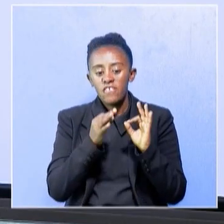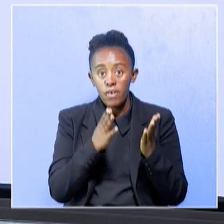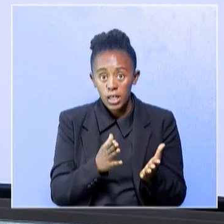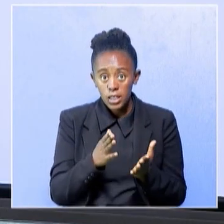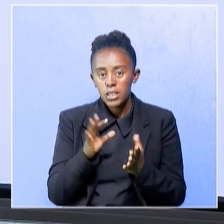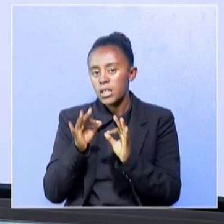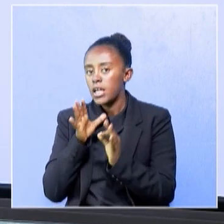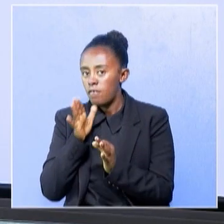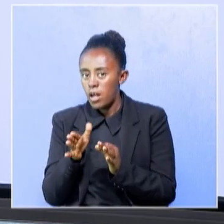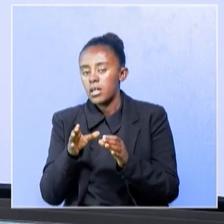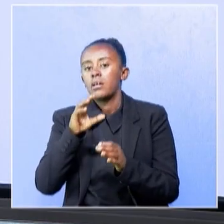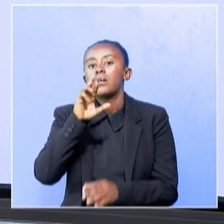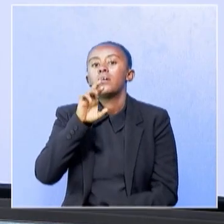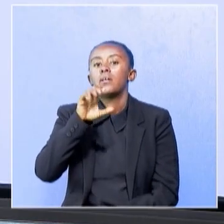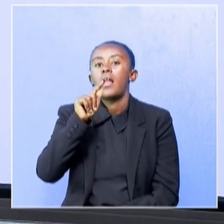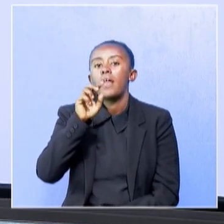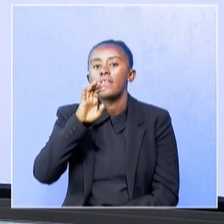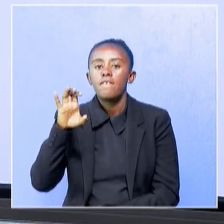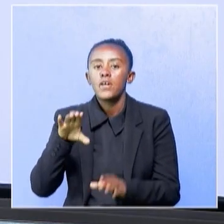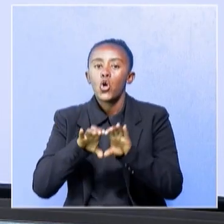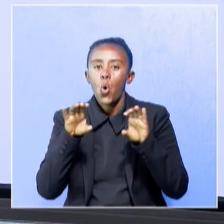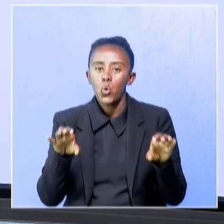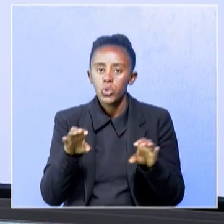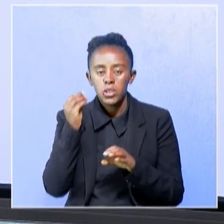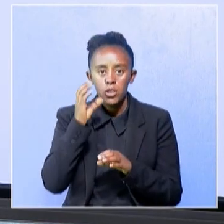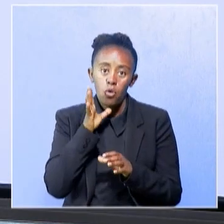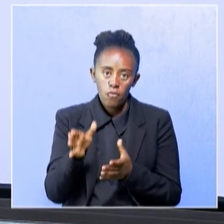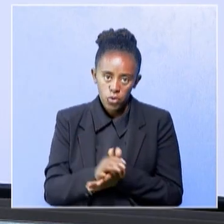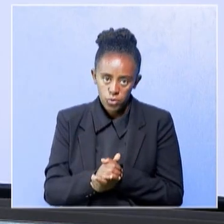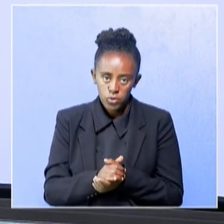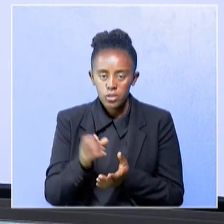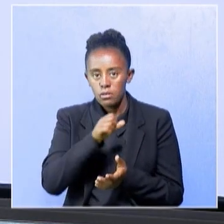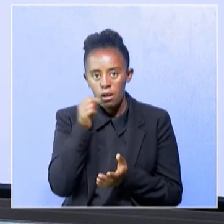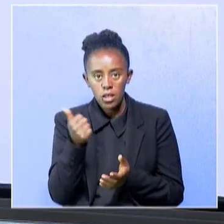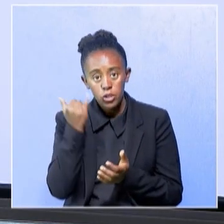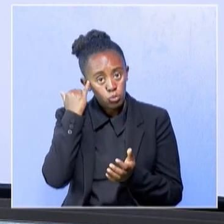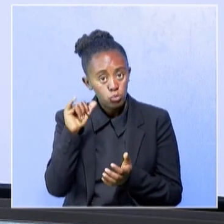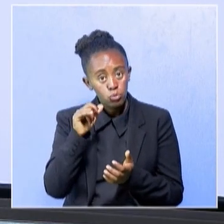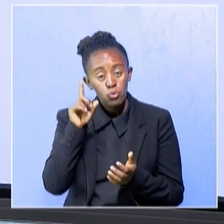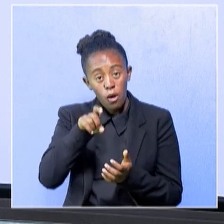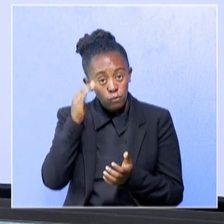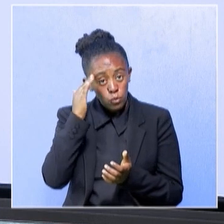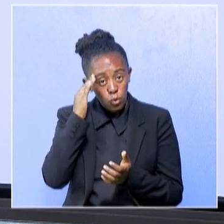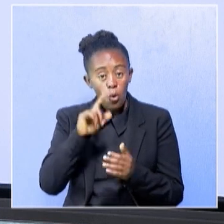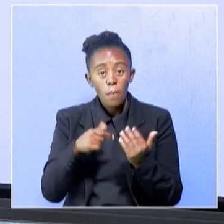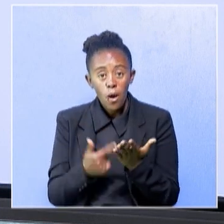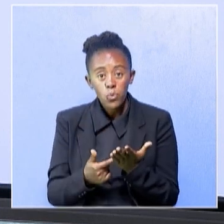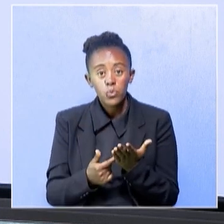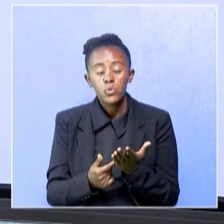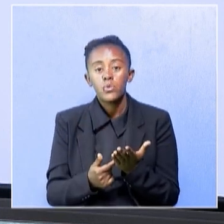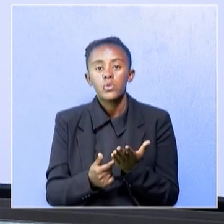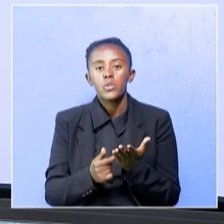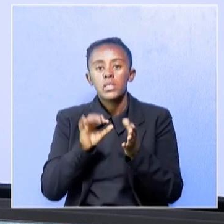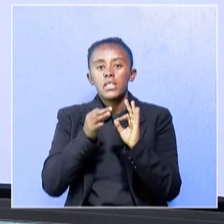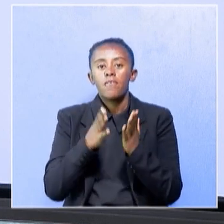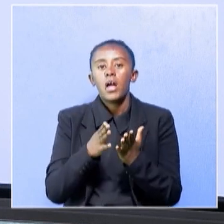and what non-defining relative clauses. Don't forget that. Another issue you have to know about these two clauses is that in the case of